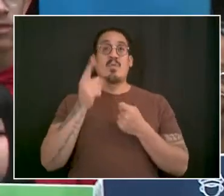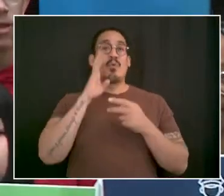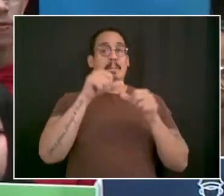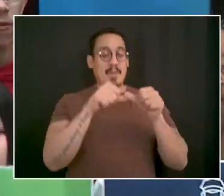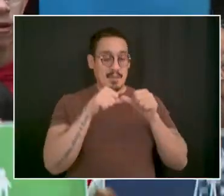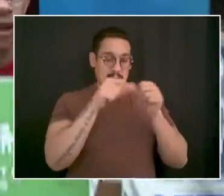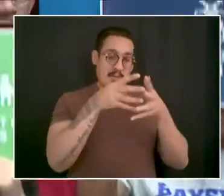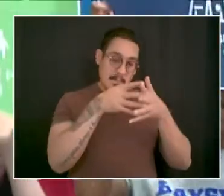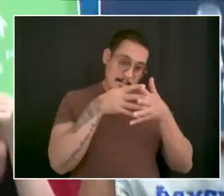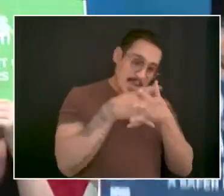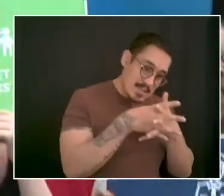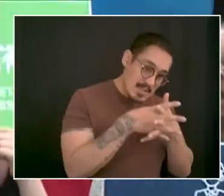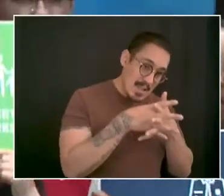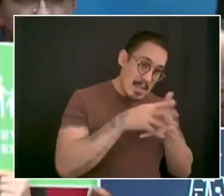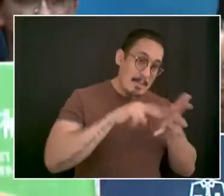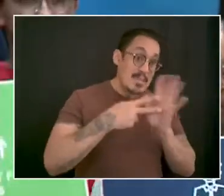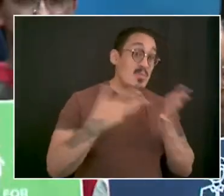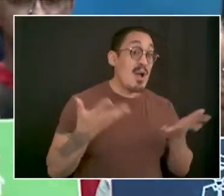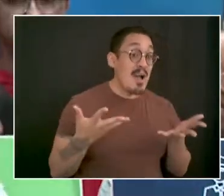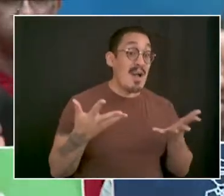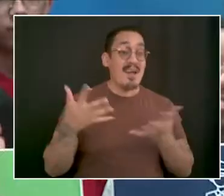means what?